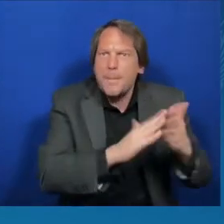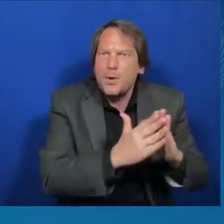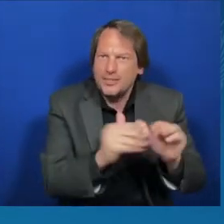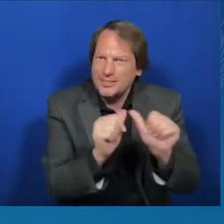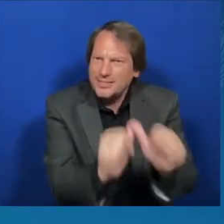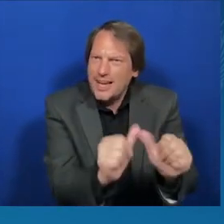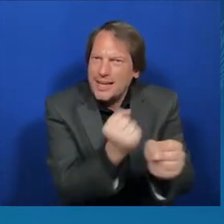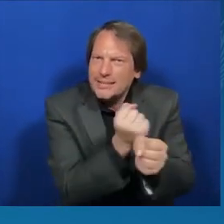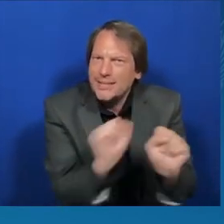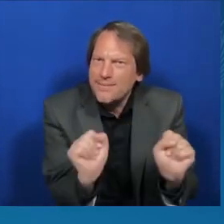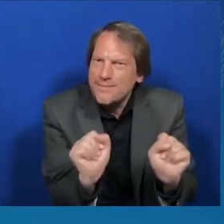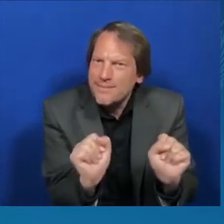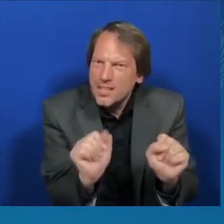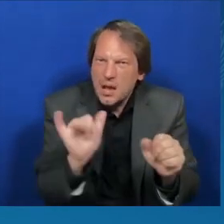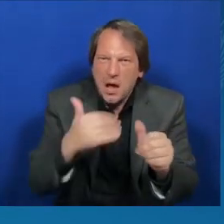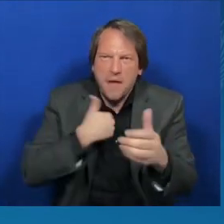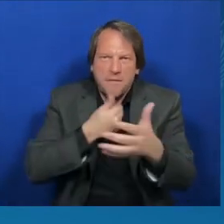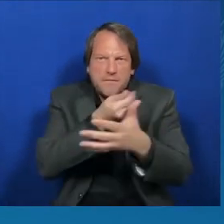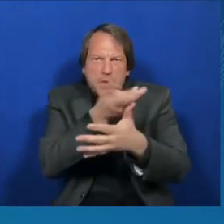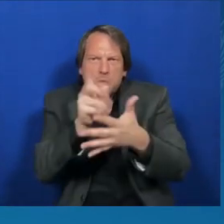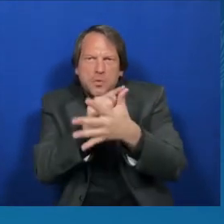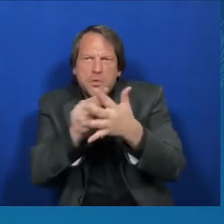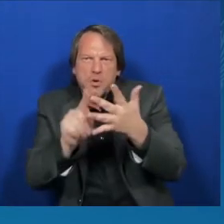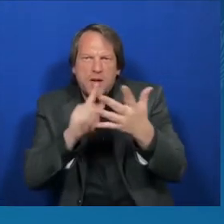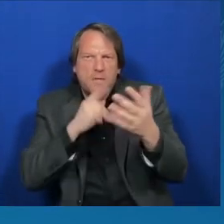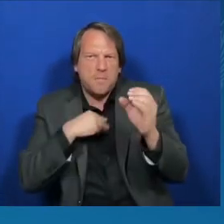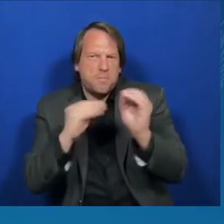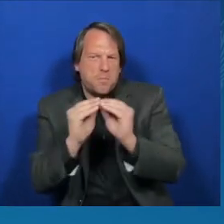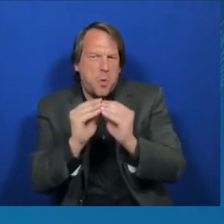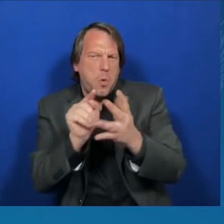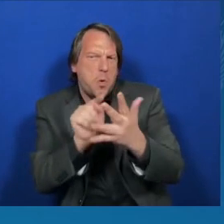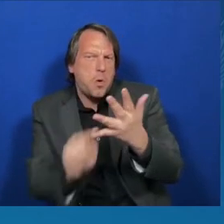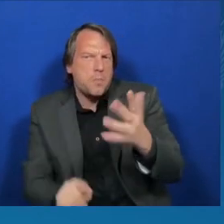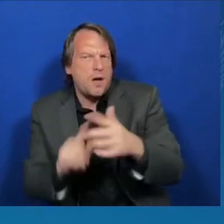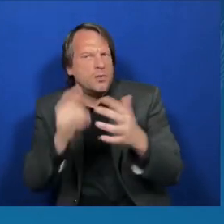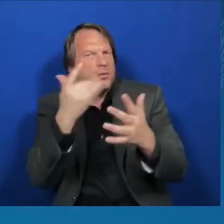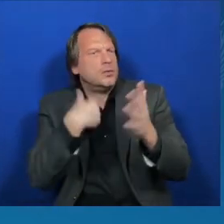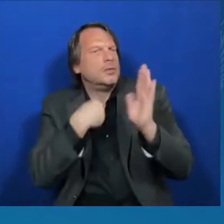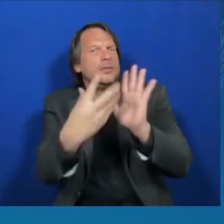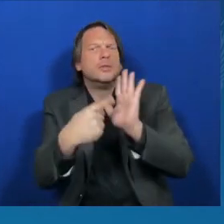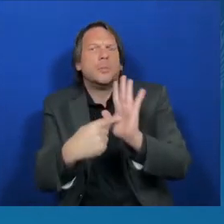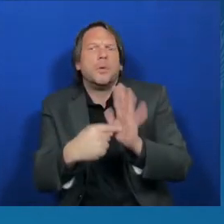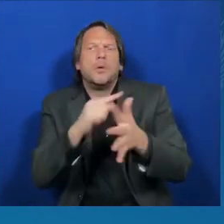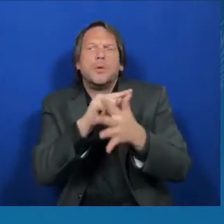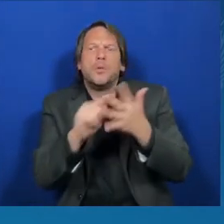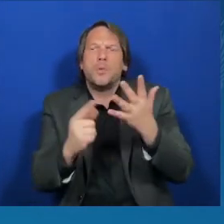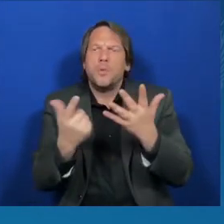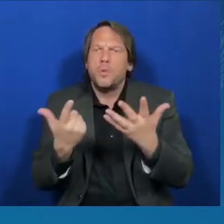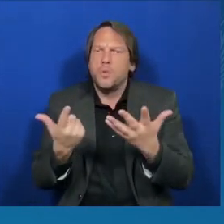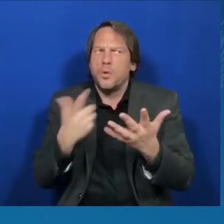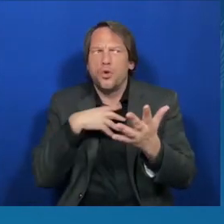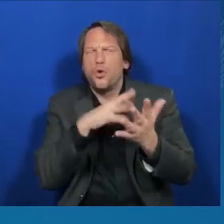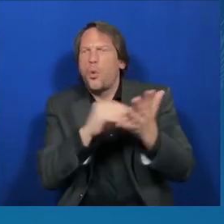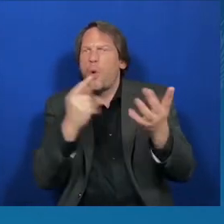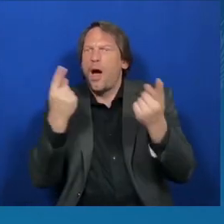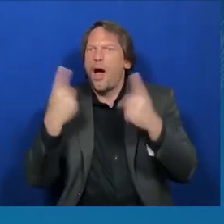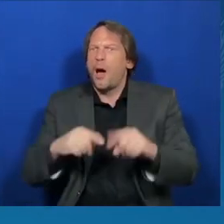know, I will continue to advocate for what we must do in terms of universal background checks,